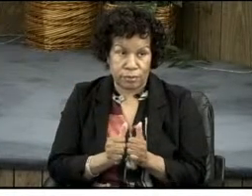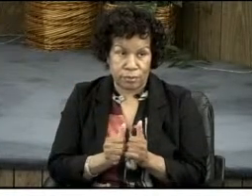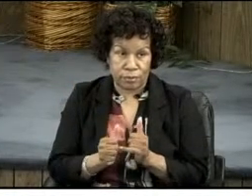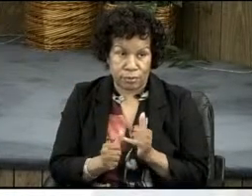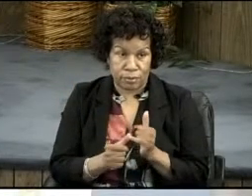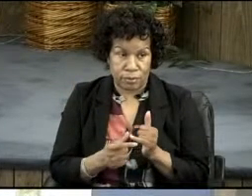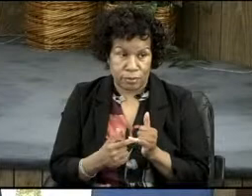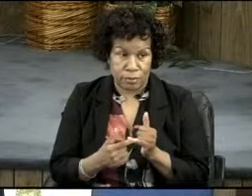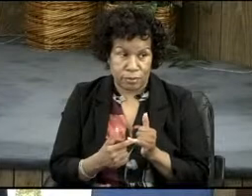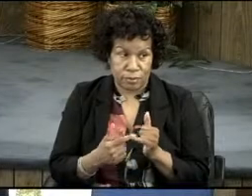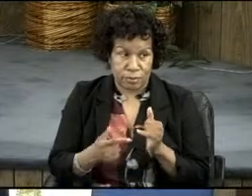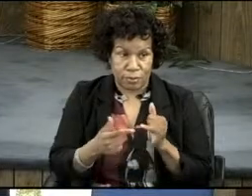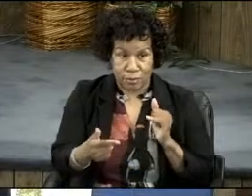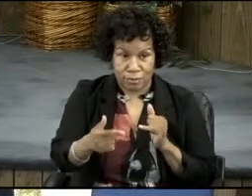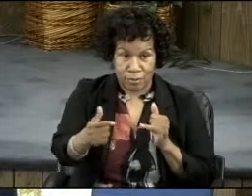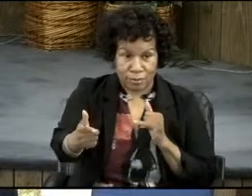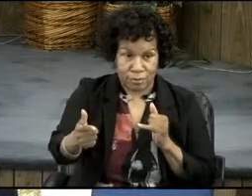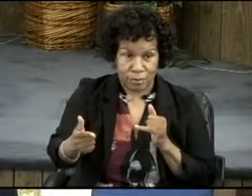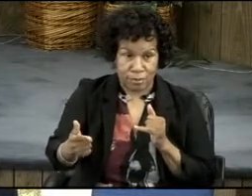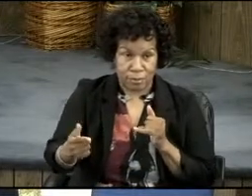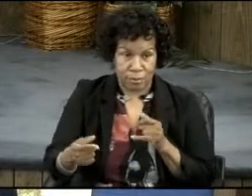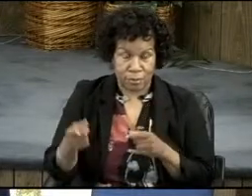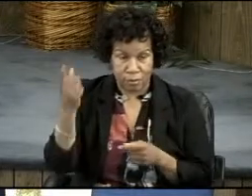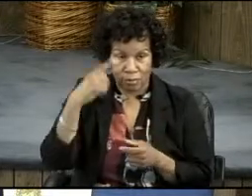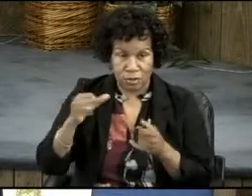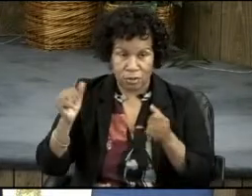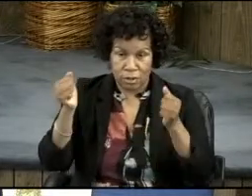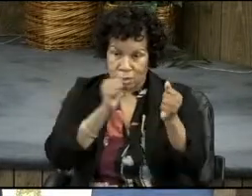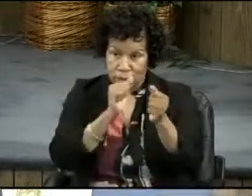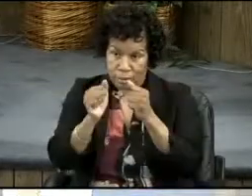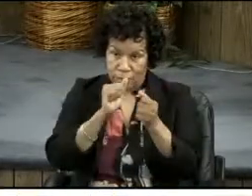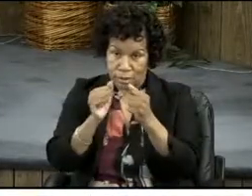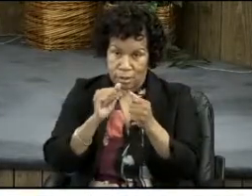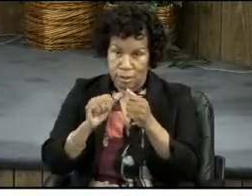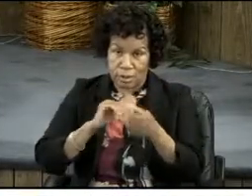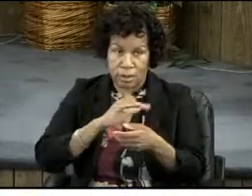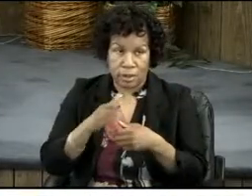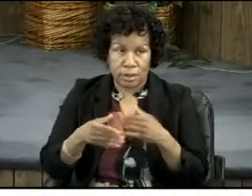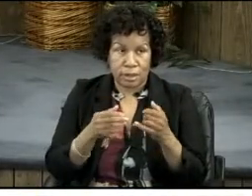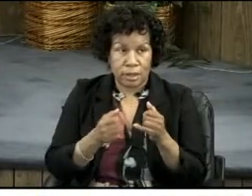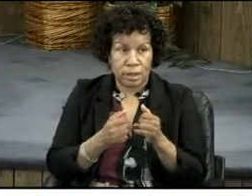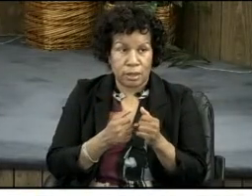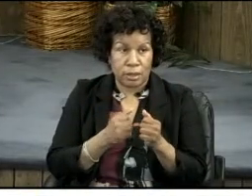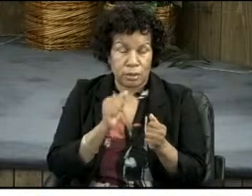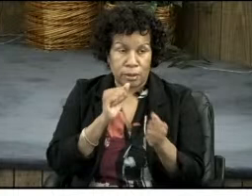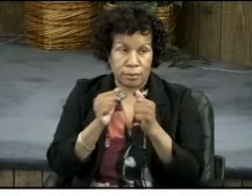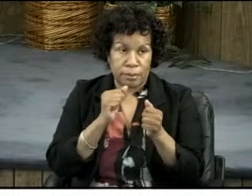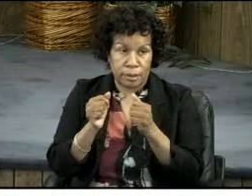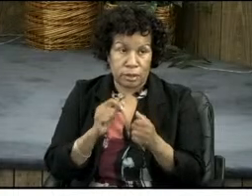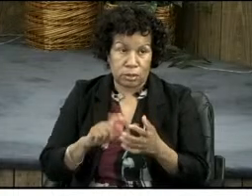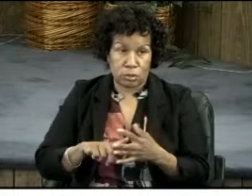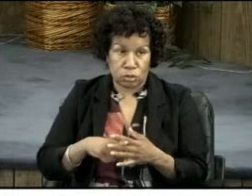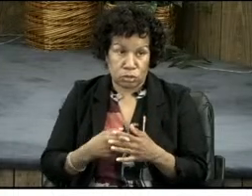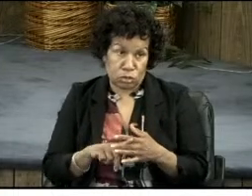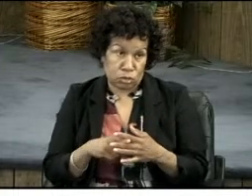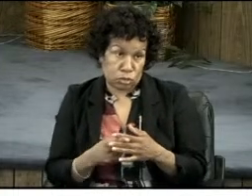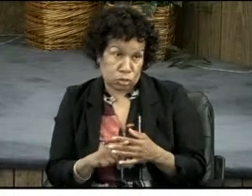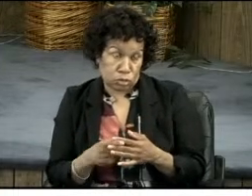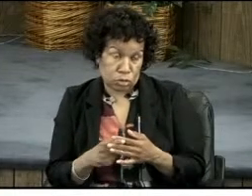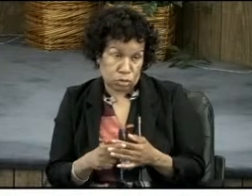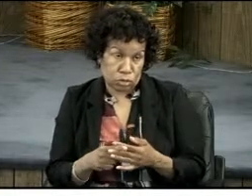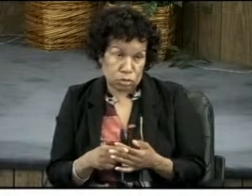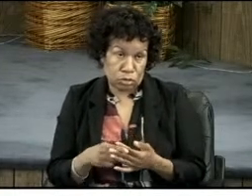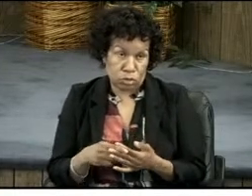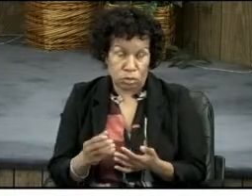battle. And how a battle usually starts on a battlefield is the same way it starts on the